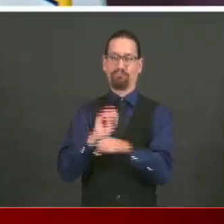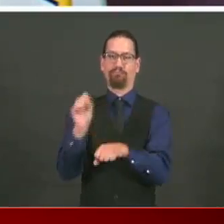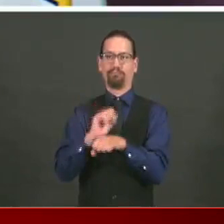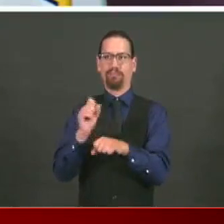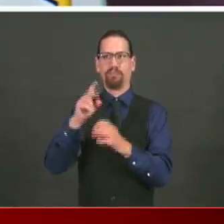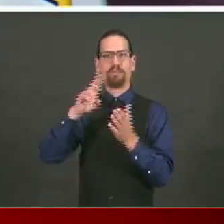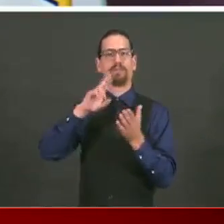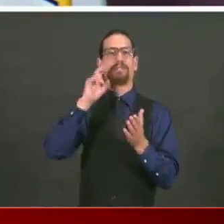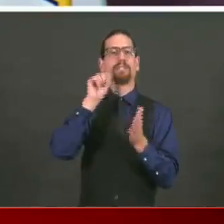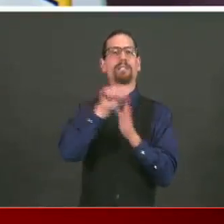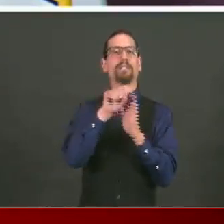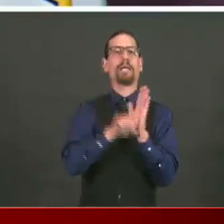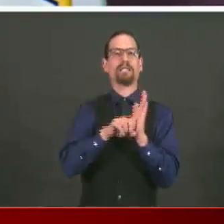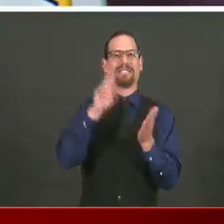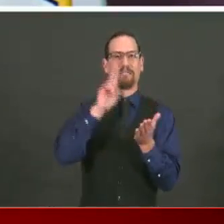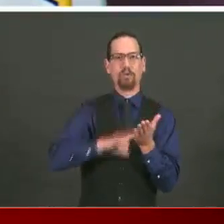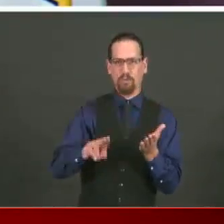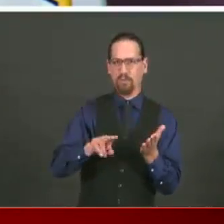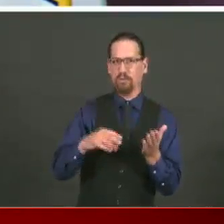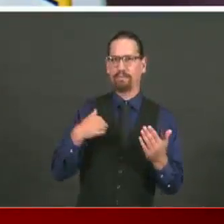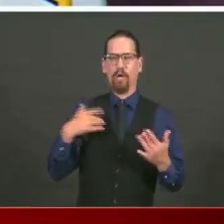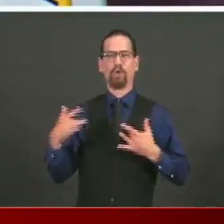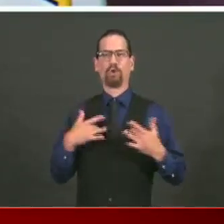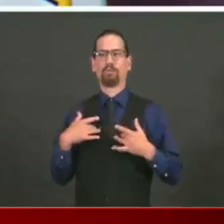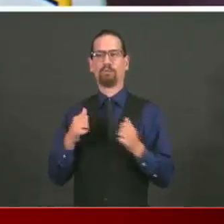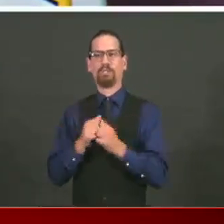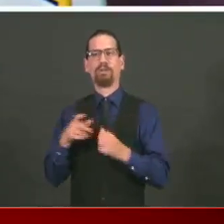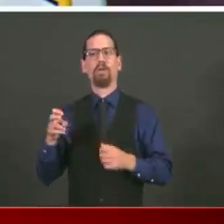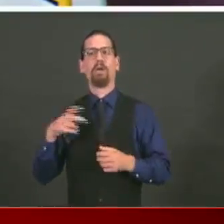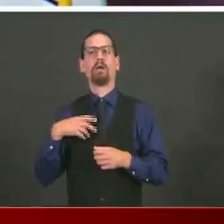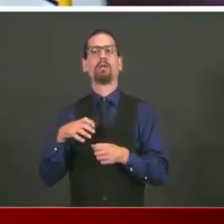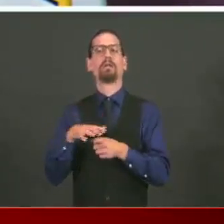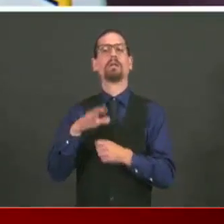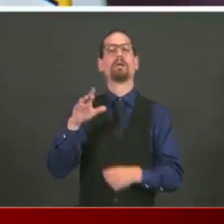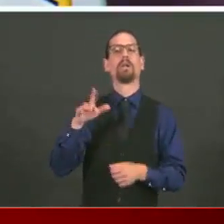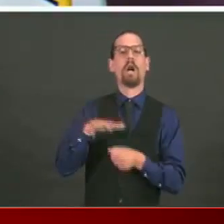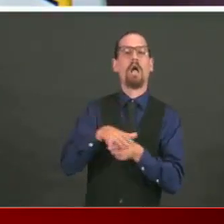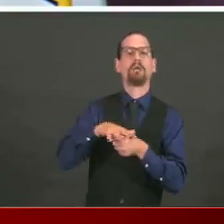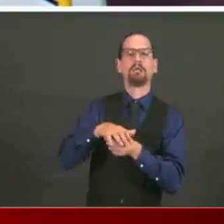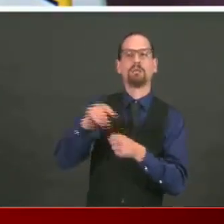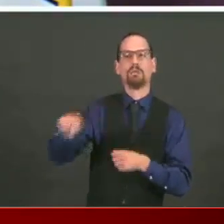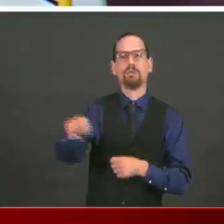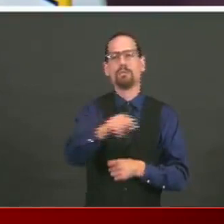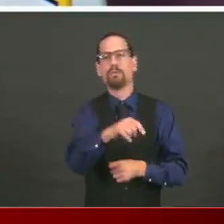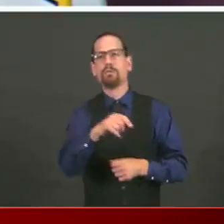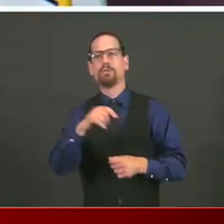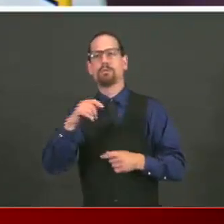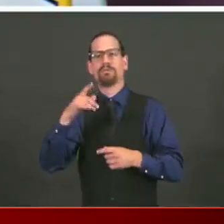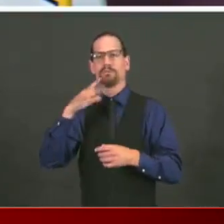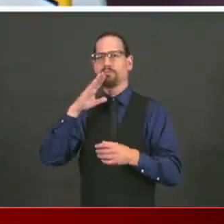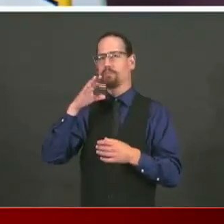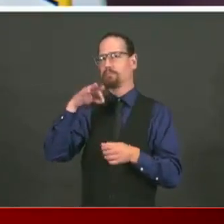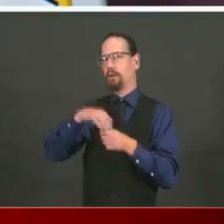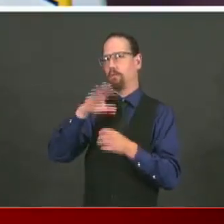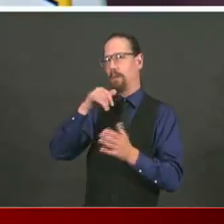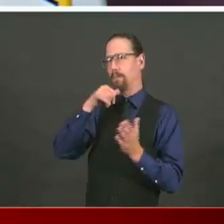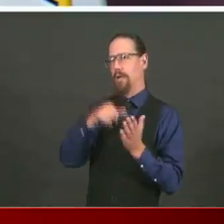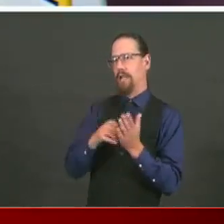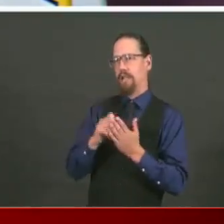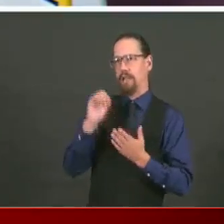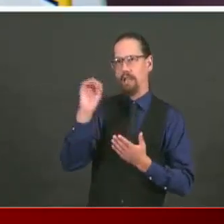some concerns around the logistics of just being able to do vote by mail, and so I've asked her